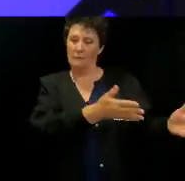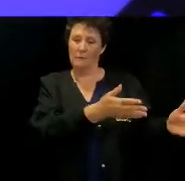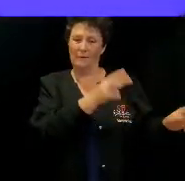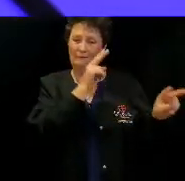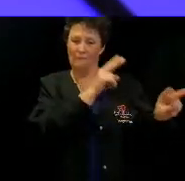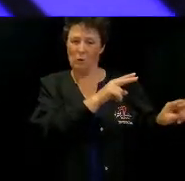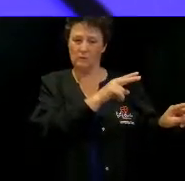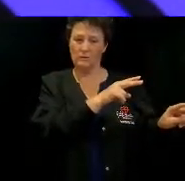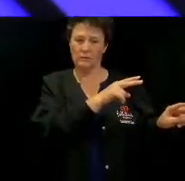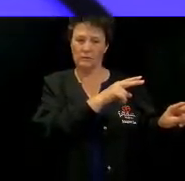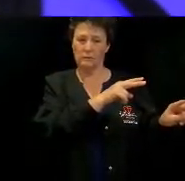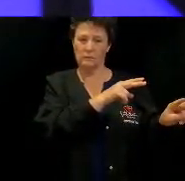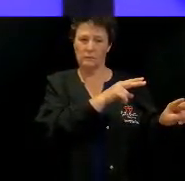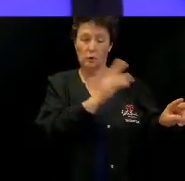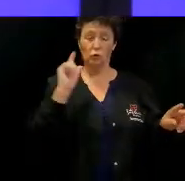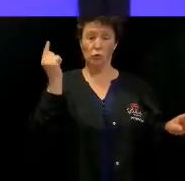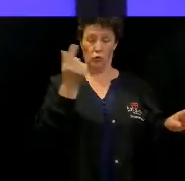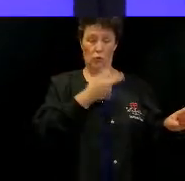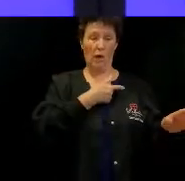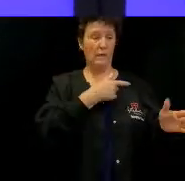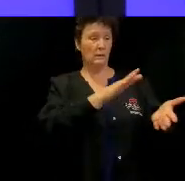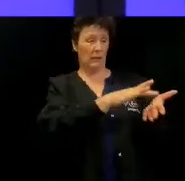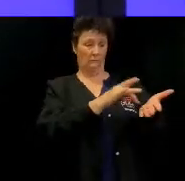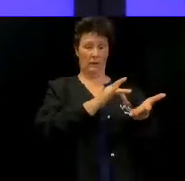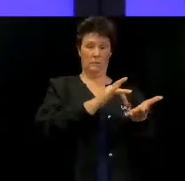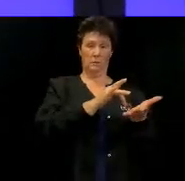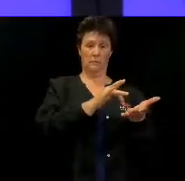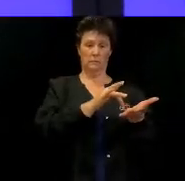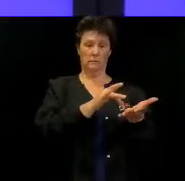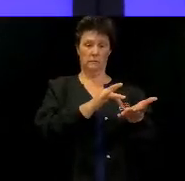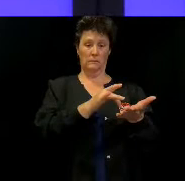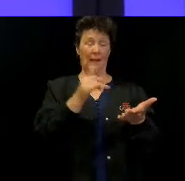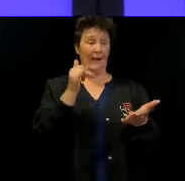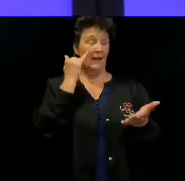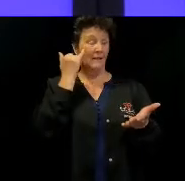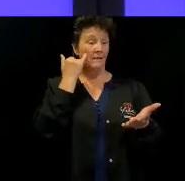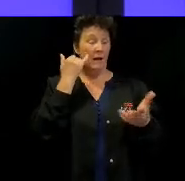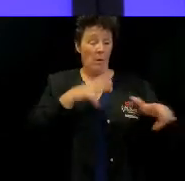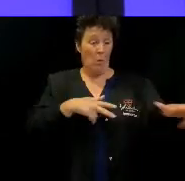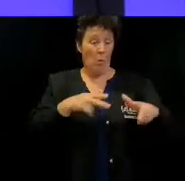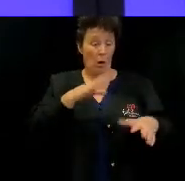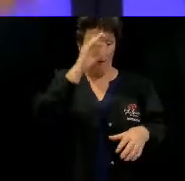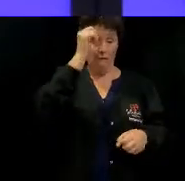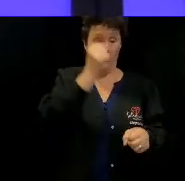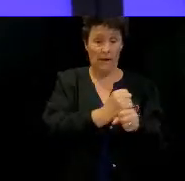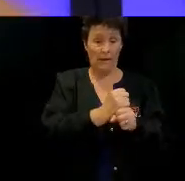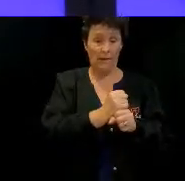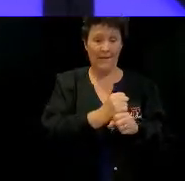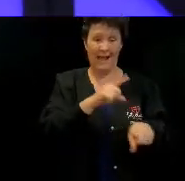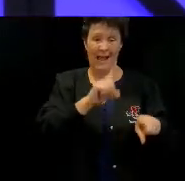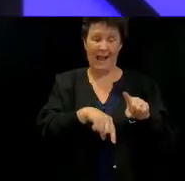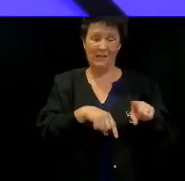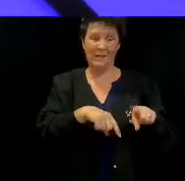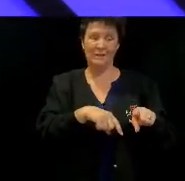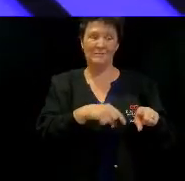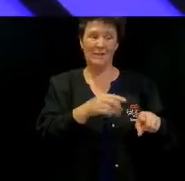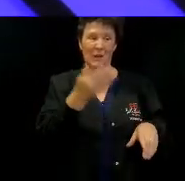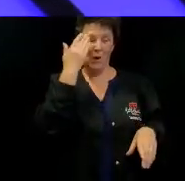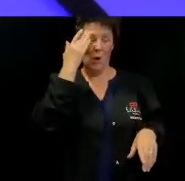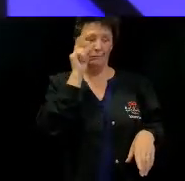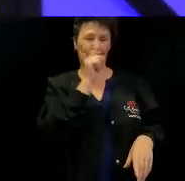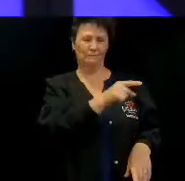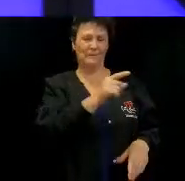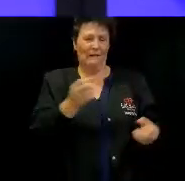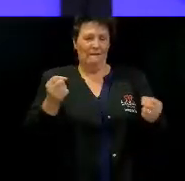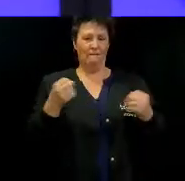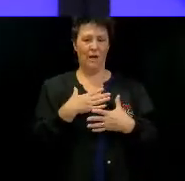There's a grace that's available. And if we're going to walk by faith, I'm going to have to deal with fear. Jesus said in John 14:27,